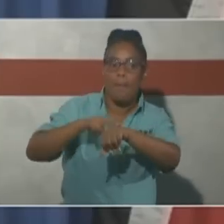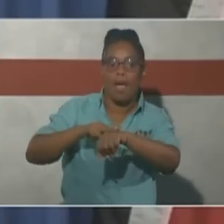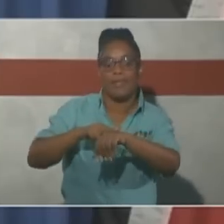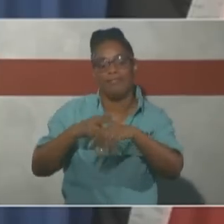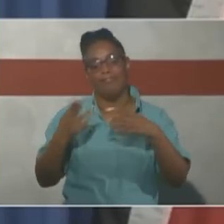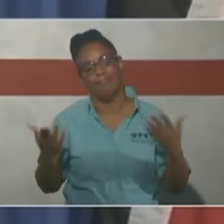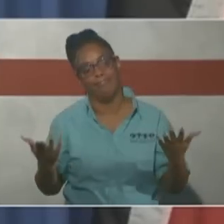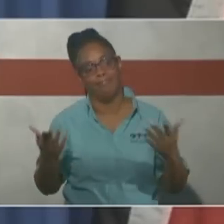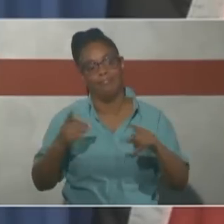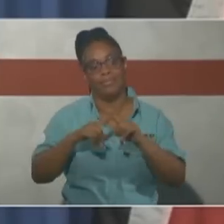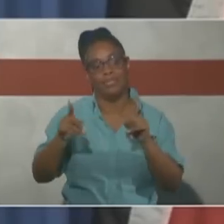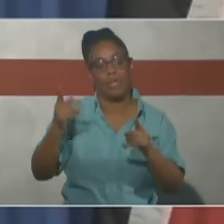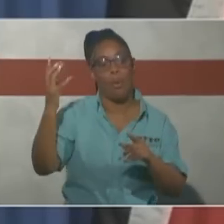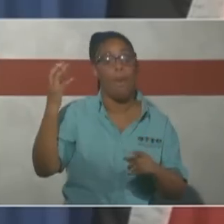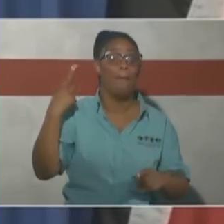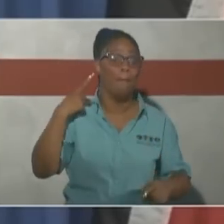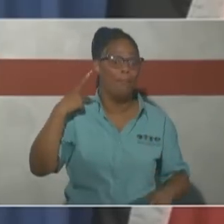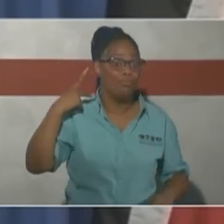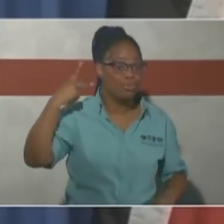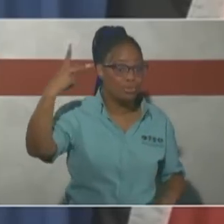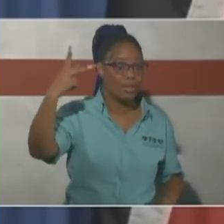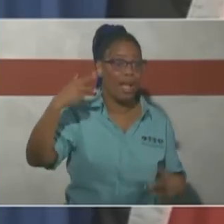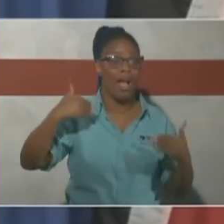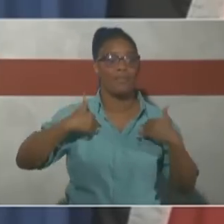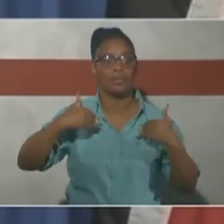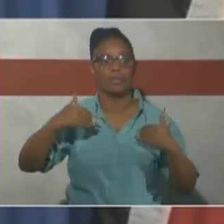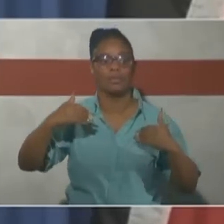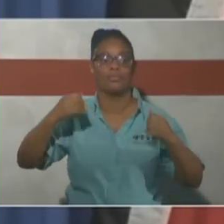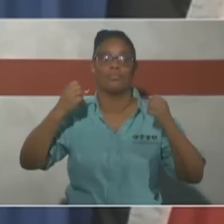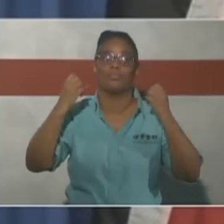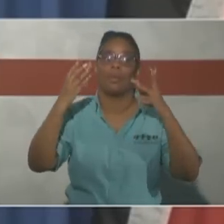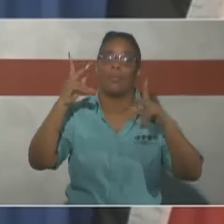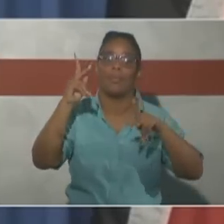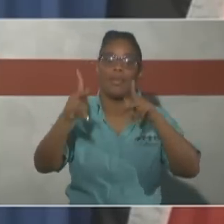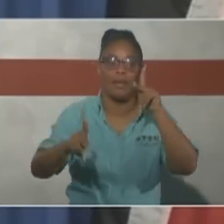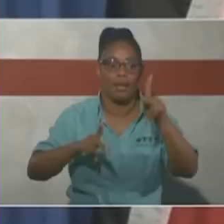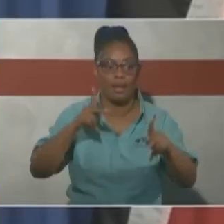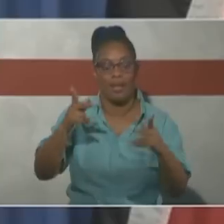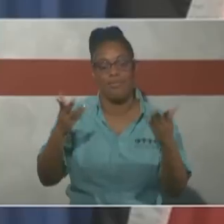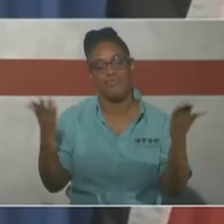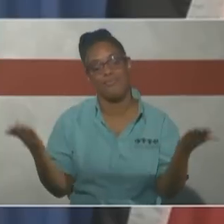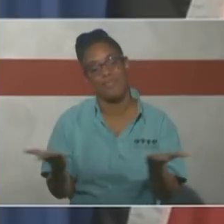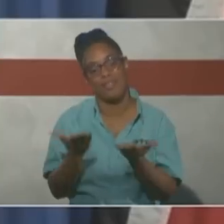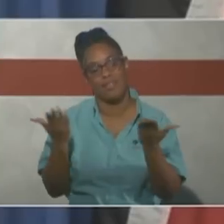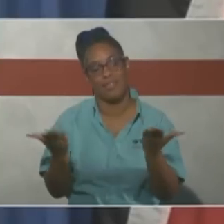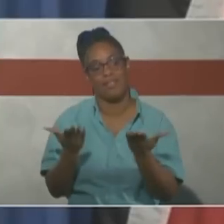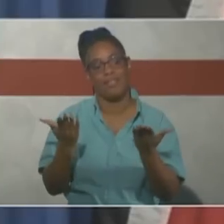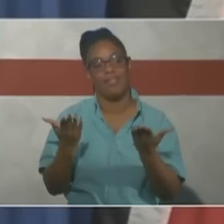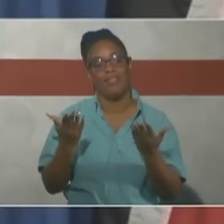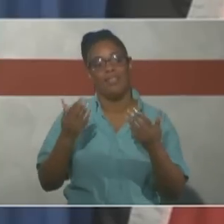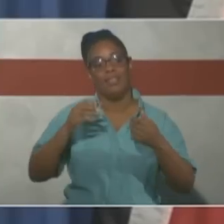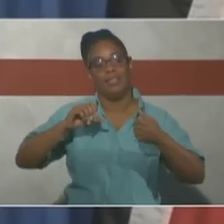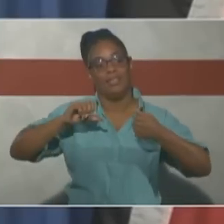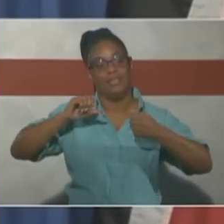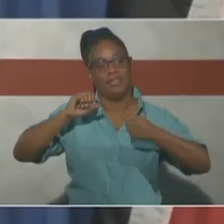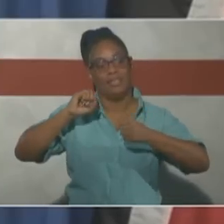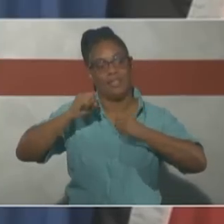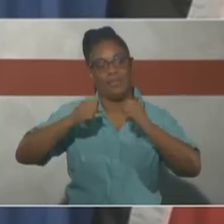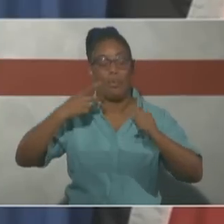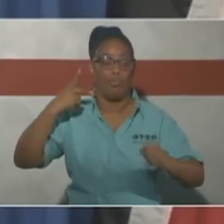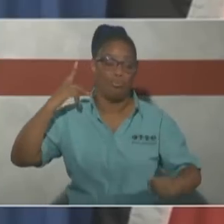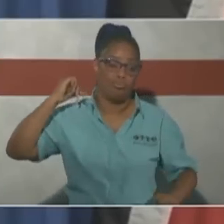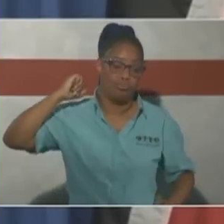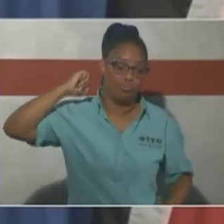are, and many people have them and don't know, because they think that, well, some people have them and they think it's normal. It's not